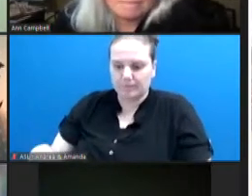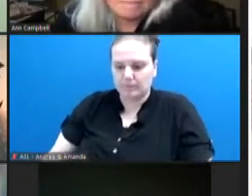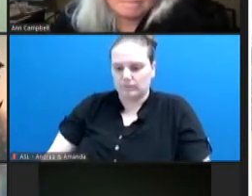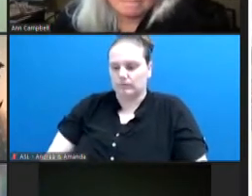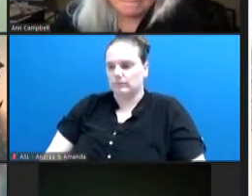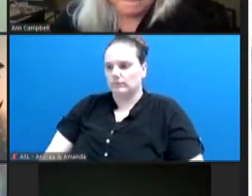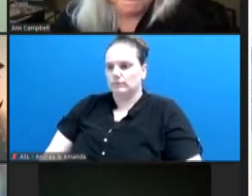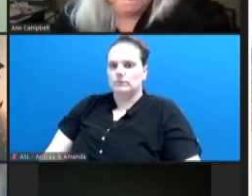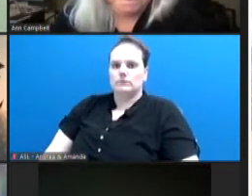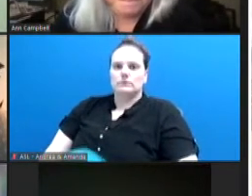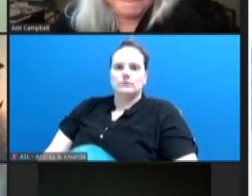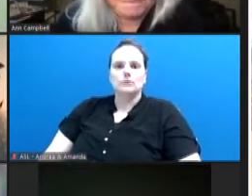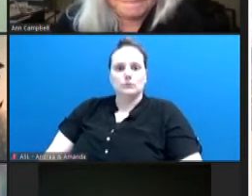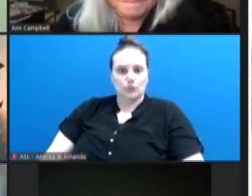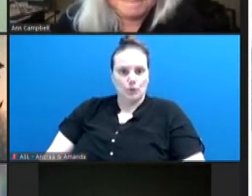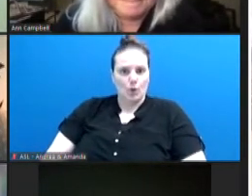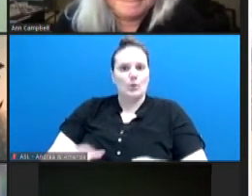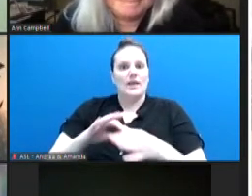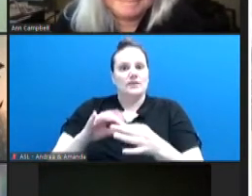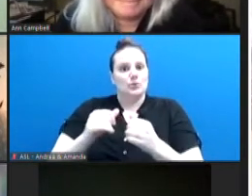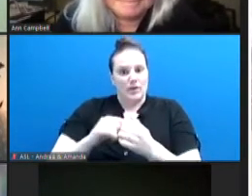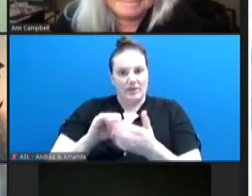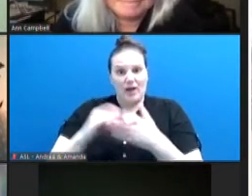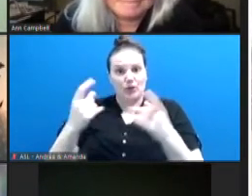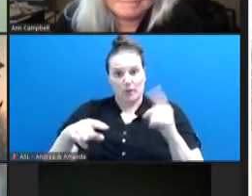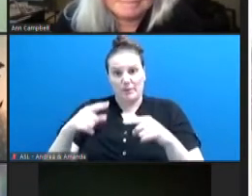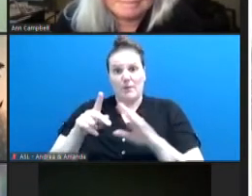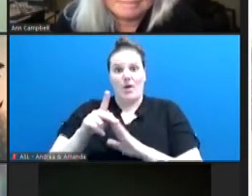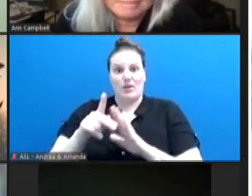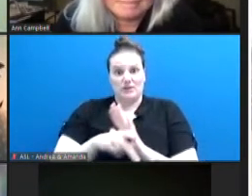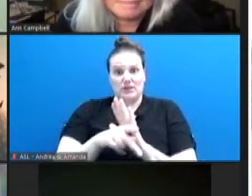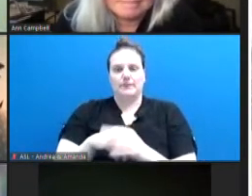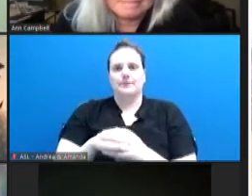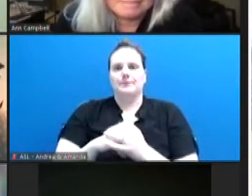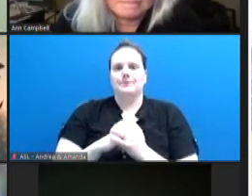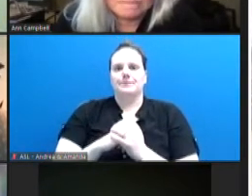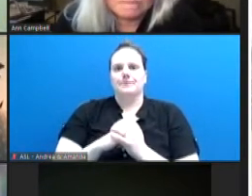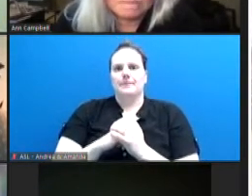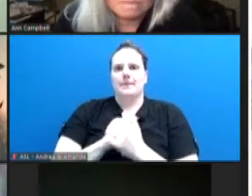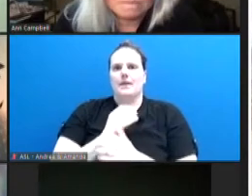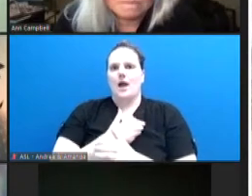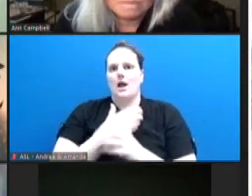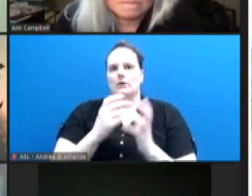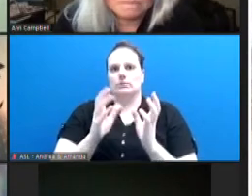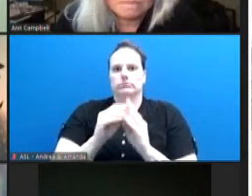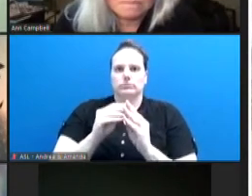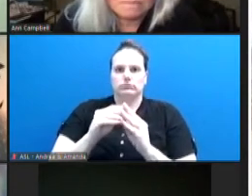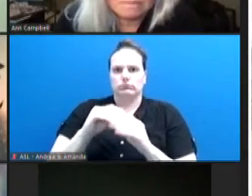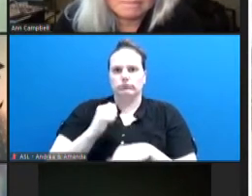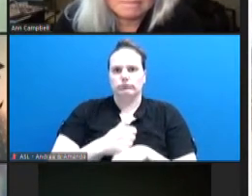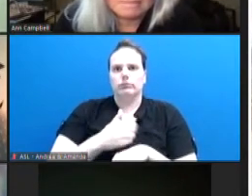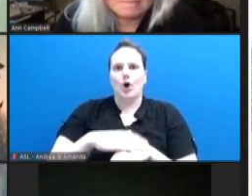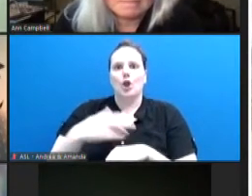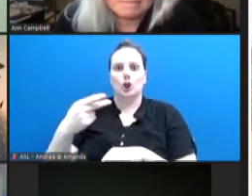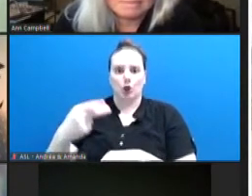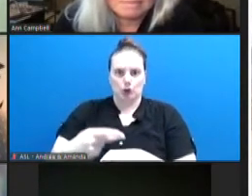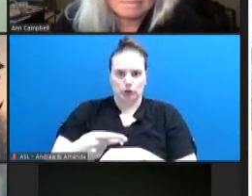In relations to the settlement agreement and policy. Our meetings are held on Thursdays.